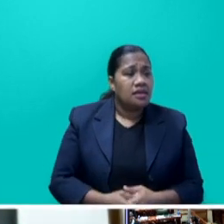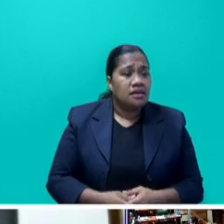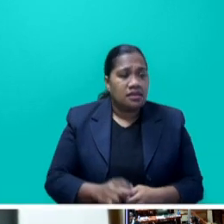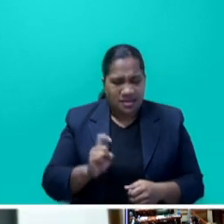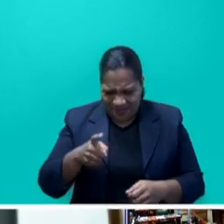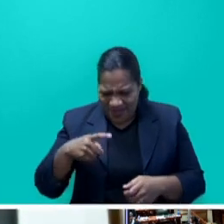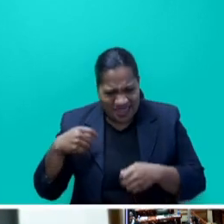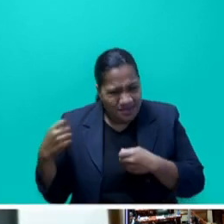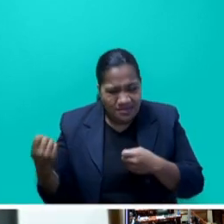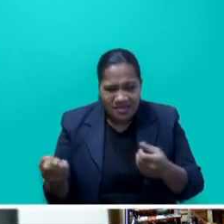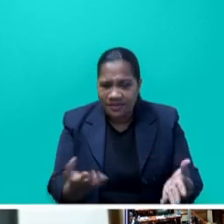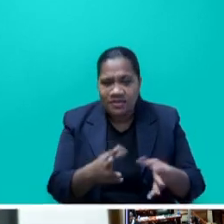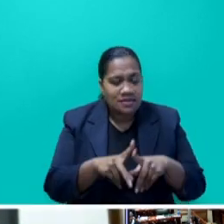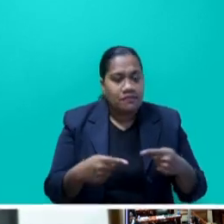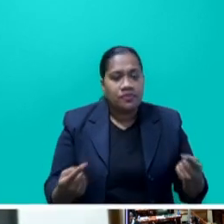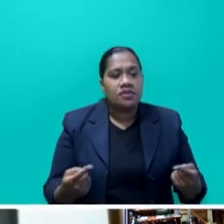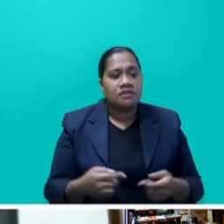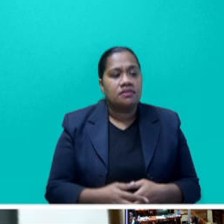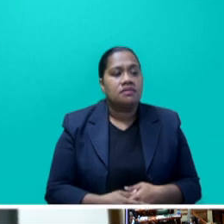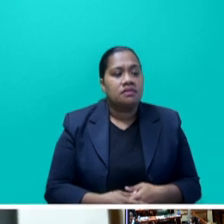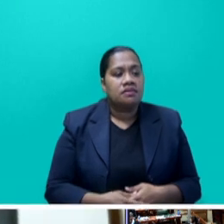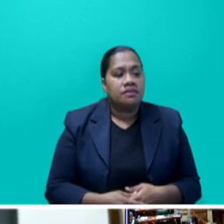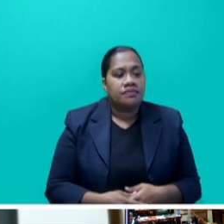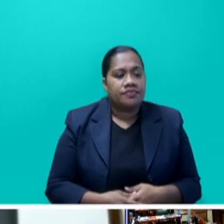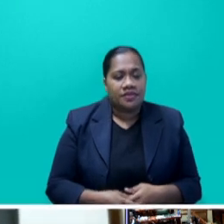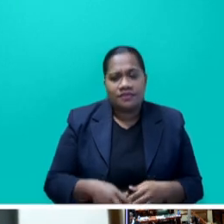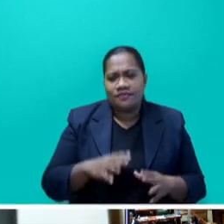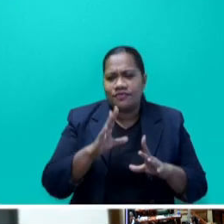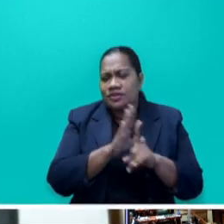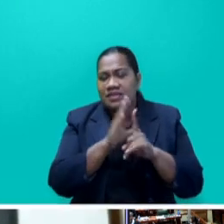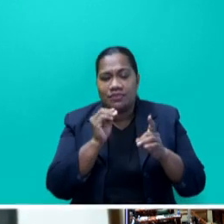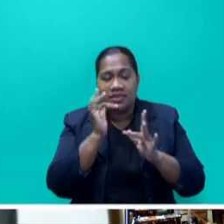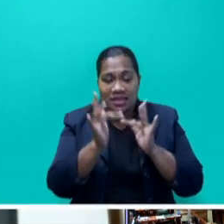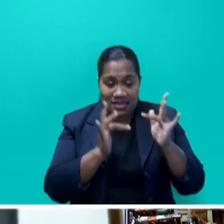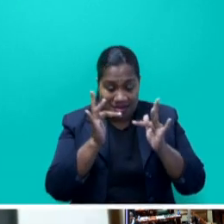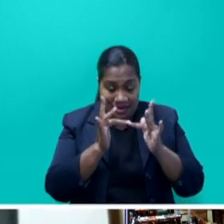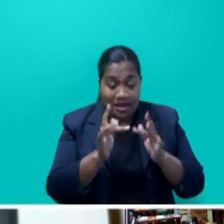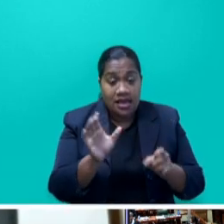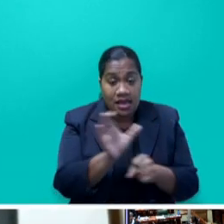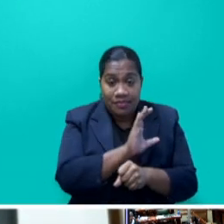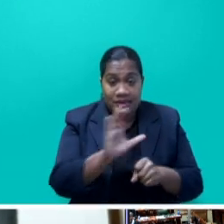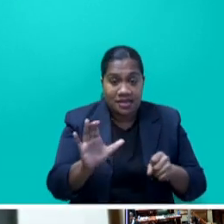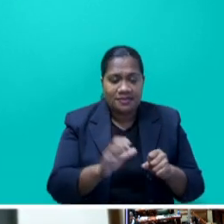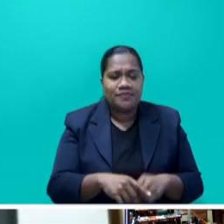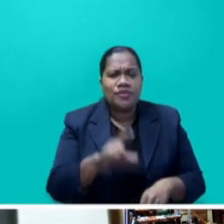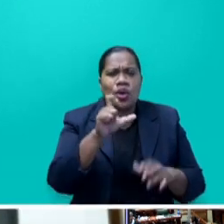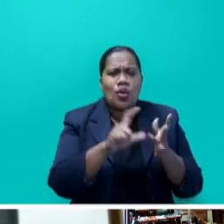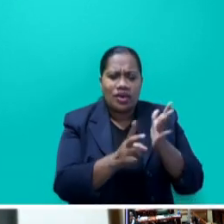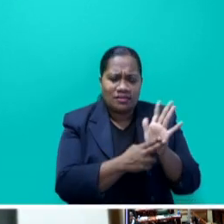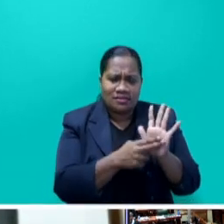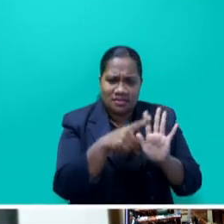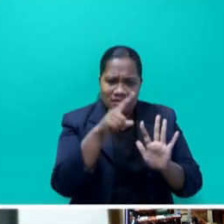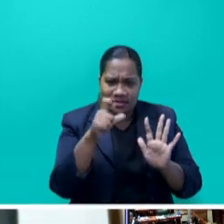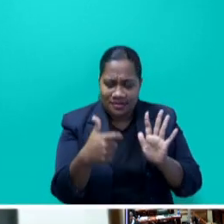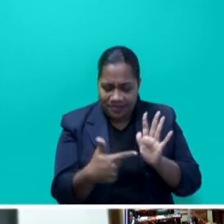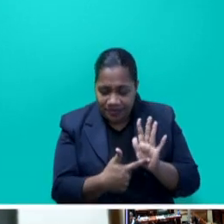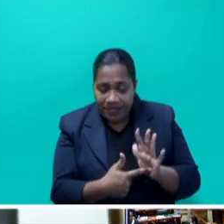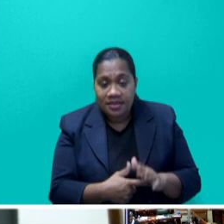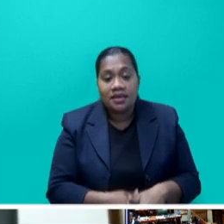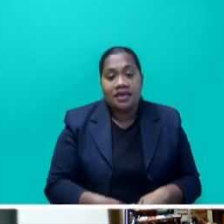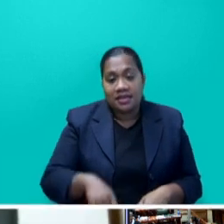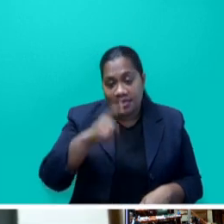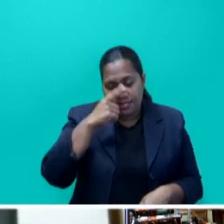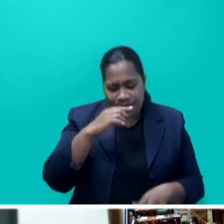you, there was a case, for example, the internet company, Connect, many cases, where they, for example, people bought a package